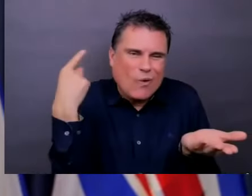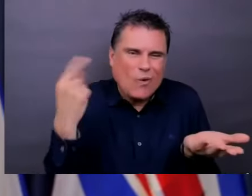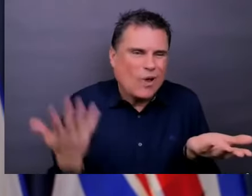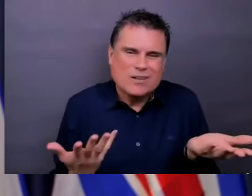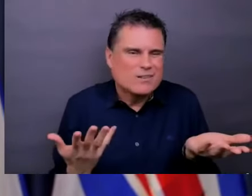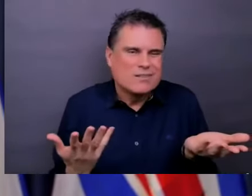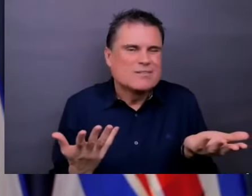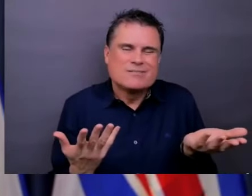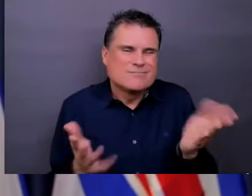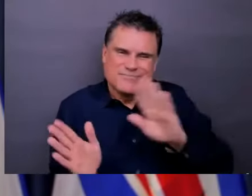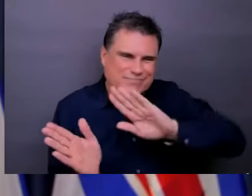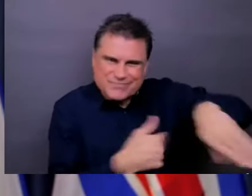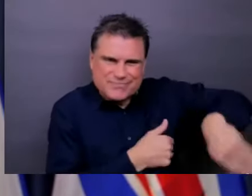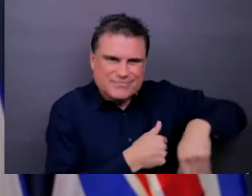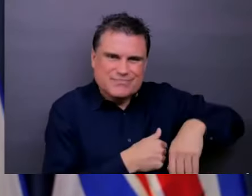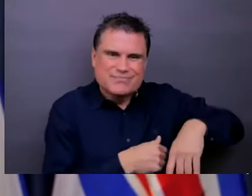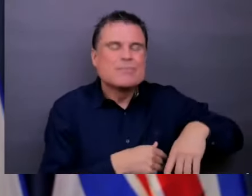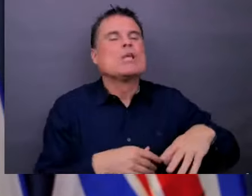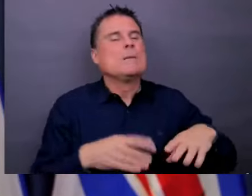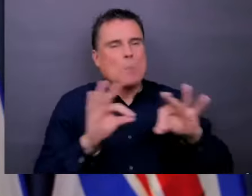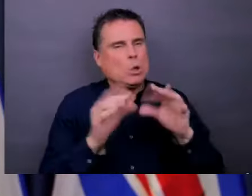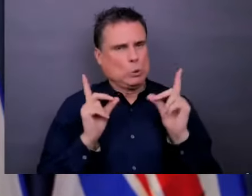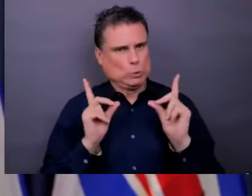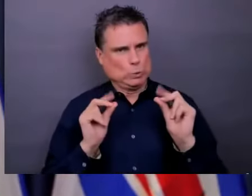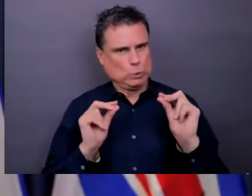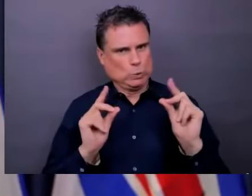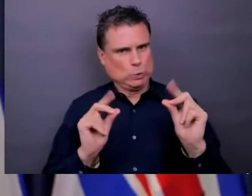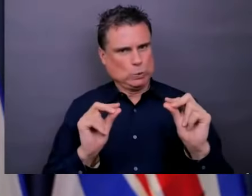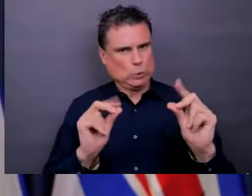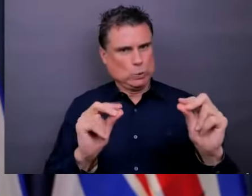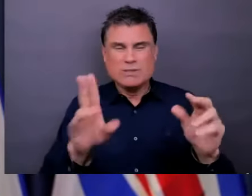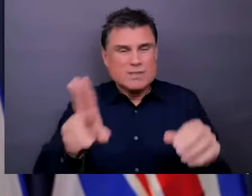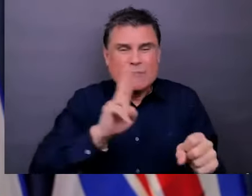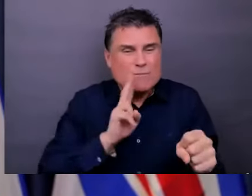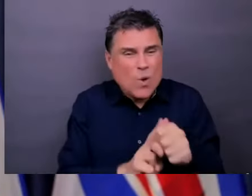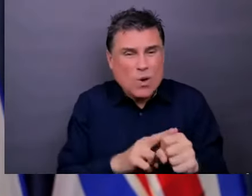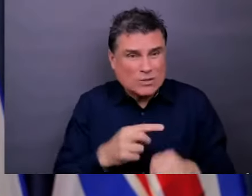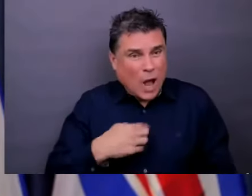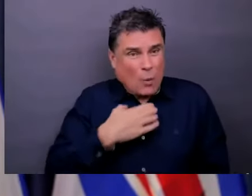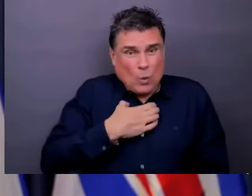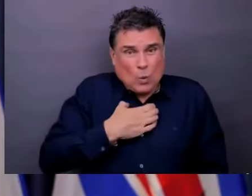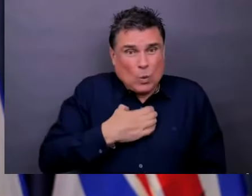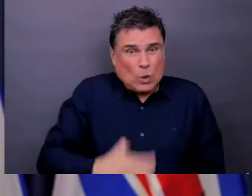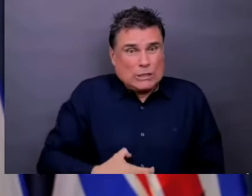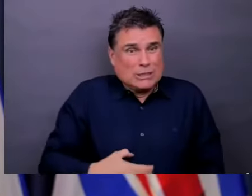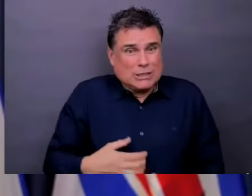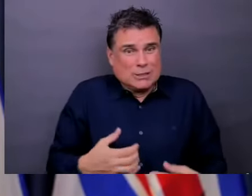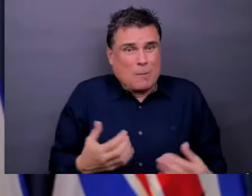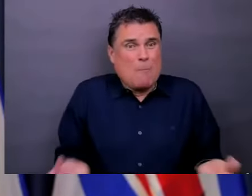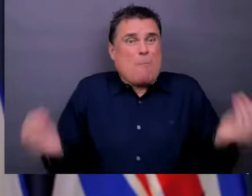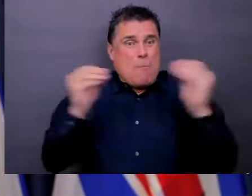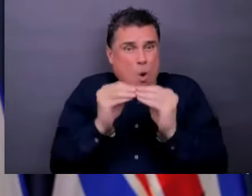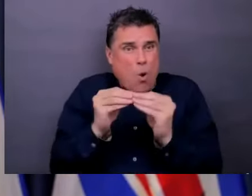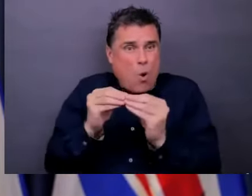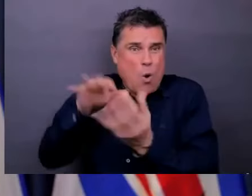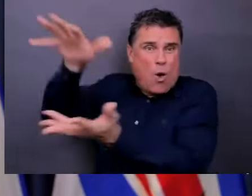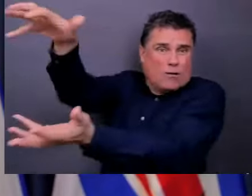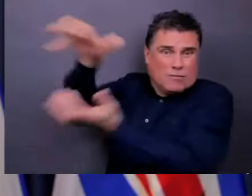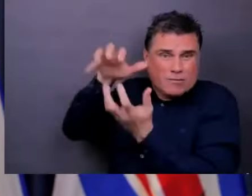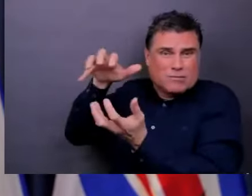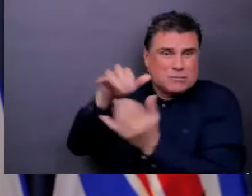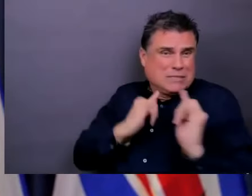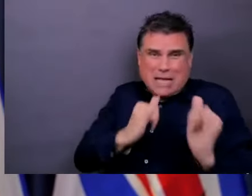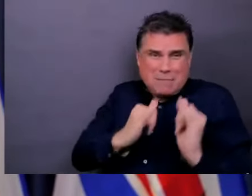Every single day, we think we'd like to have more doses, every week and every month. But we are dealing with those that we have, and I think the folks doing